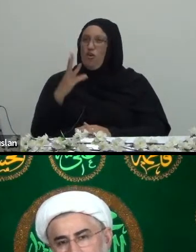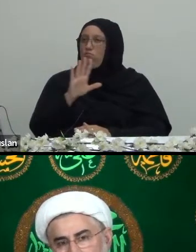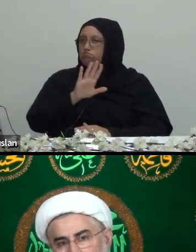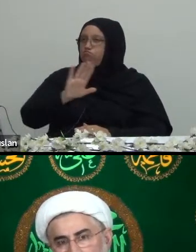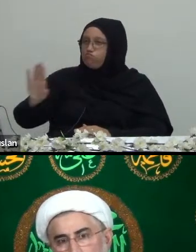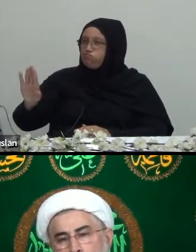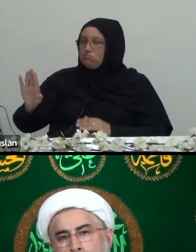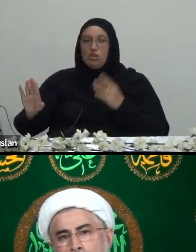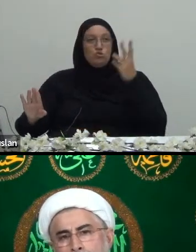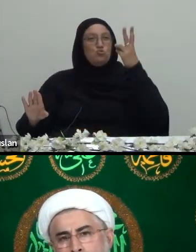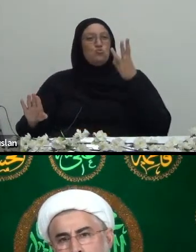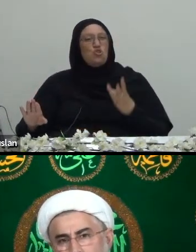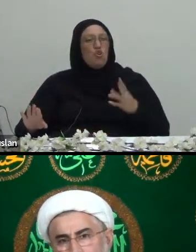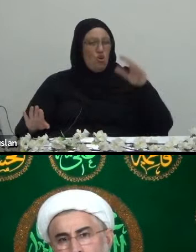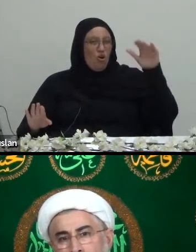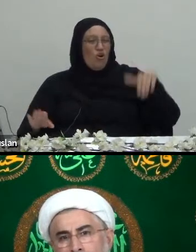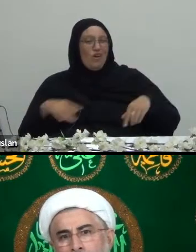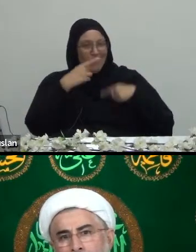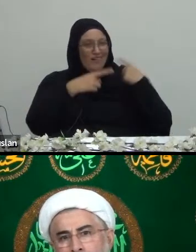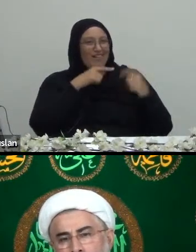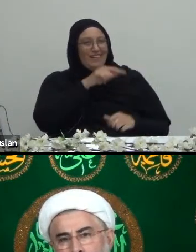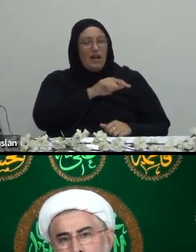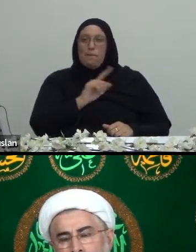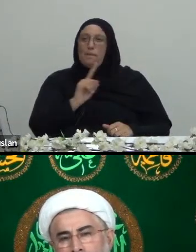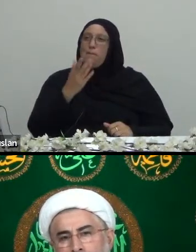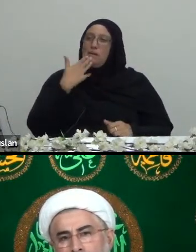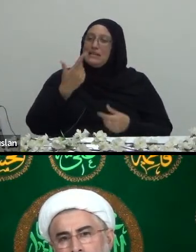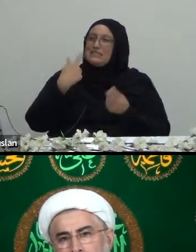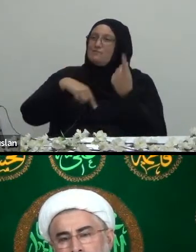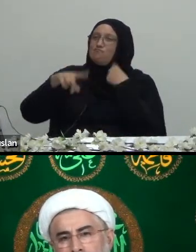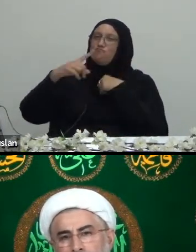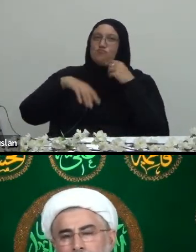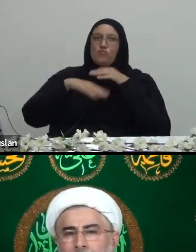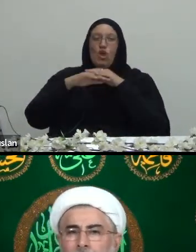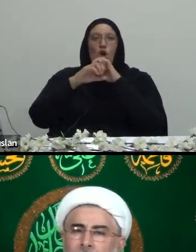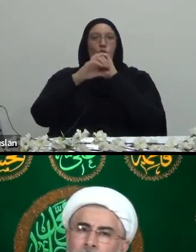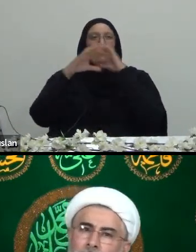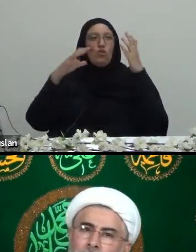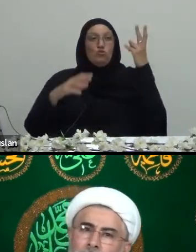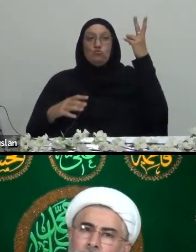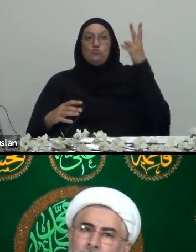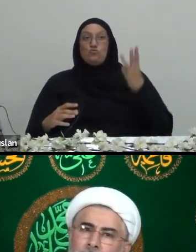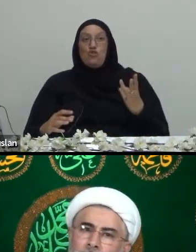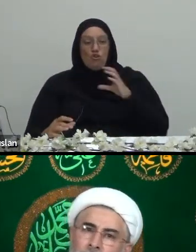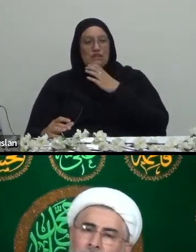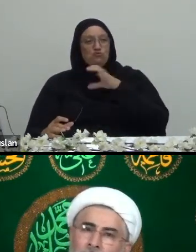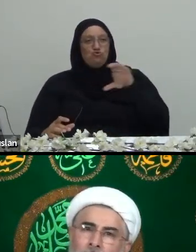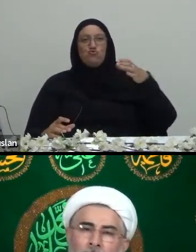but can you give us a general overview, please, of how that 2/3 is distributed?